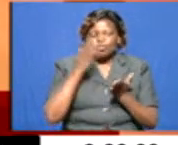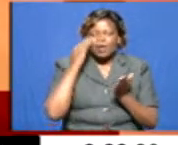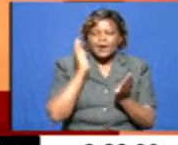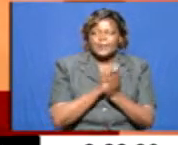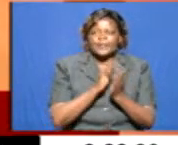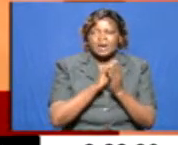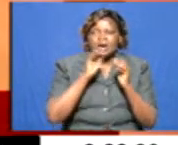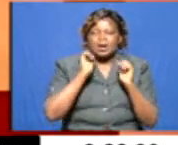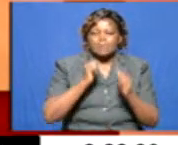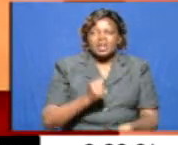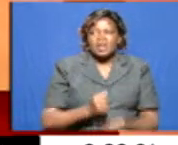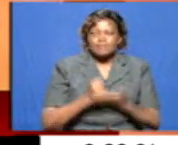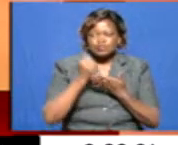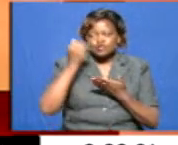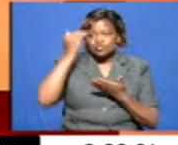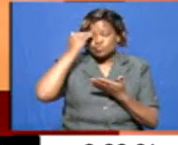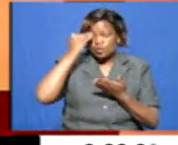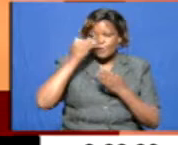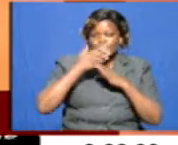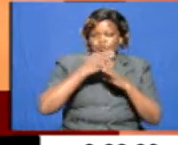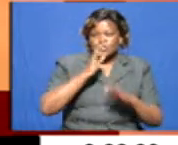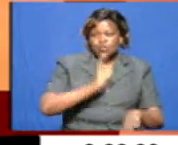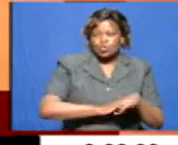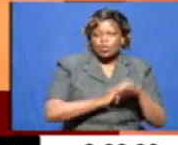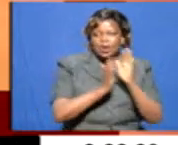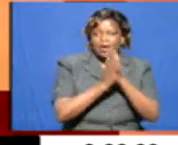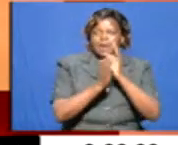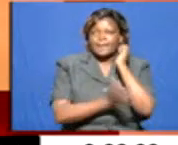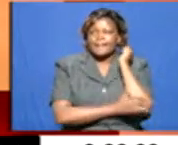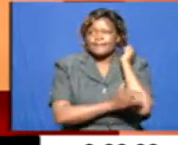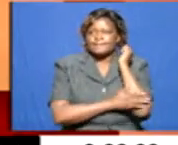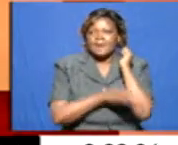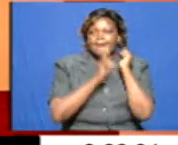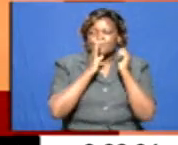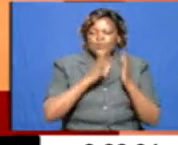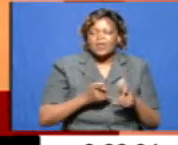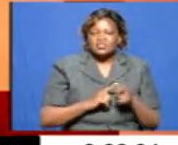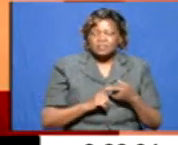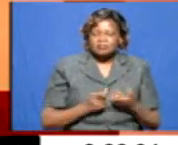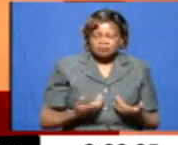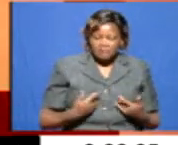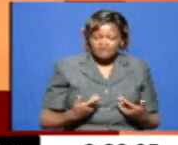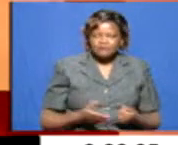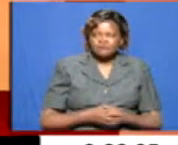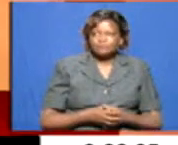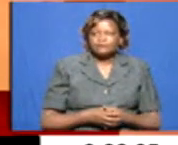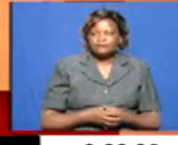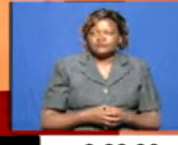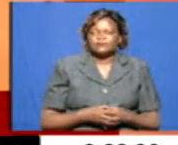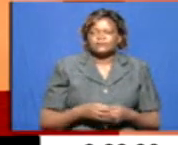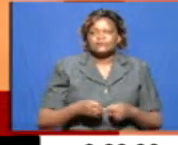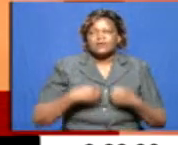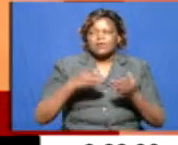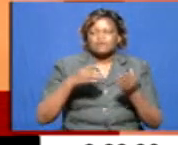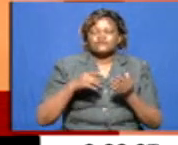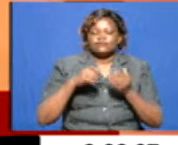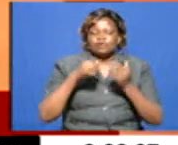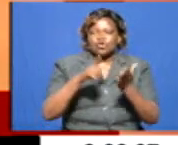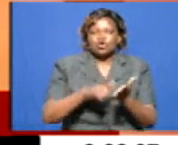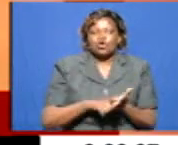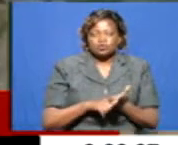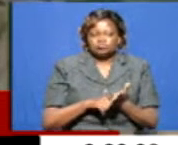to distinguish between the good and bad borrowers, hence leading to rationing of credit. Regina Manyara